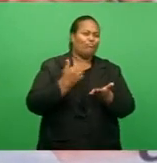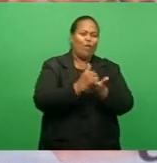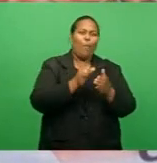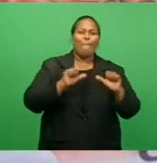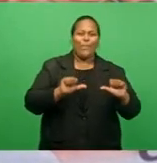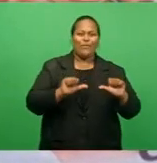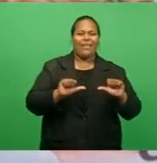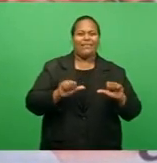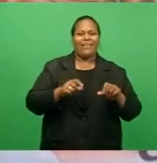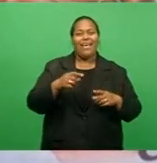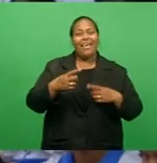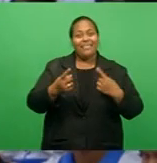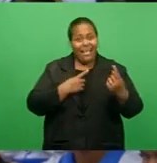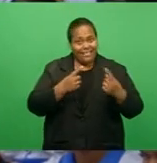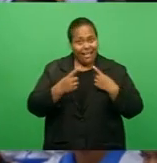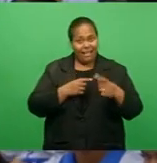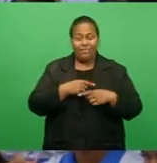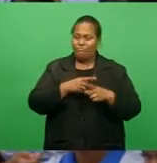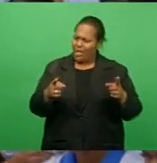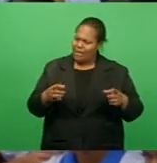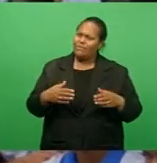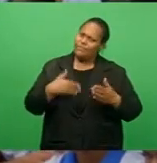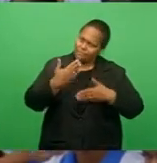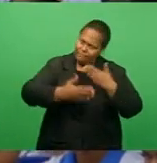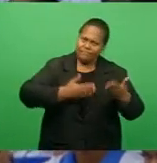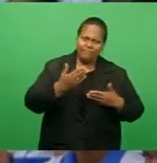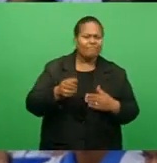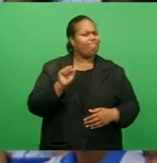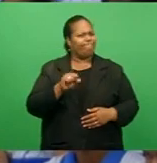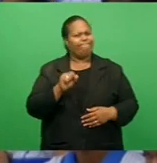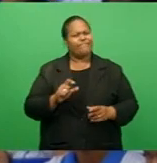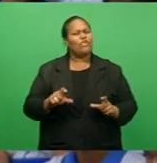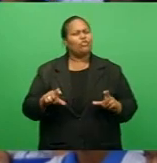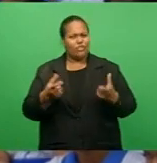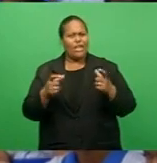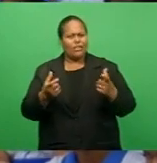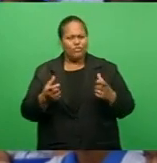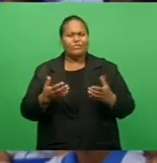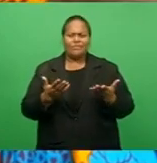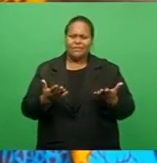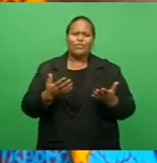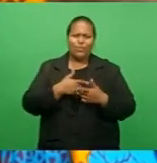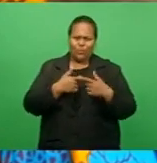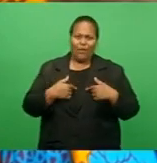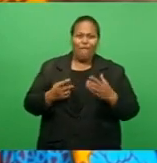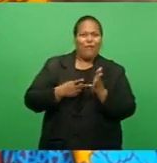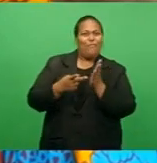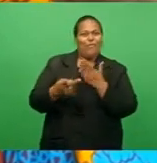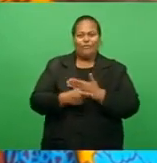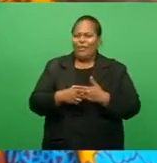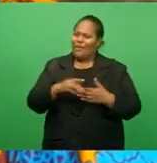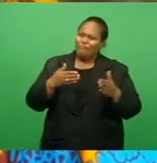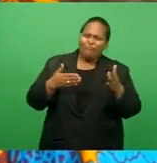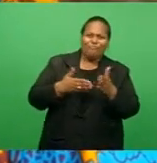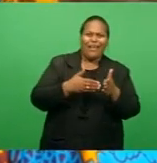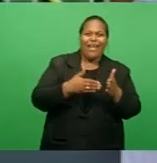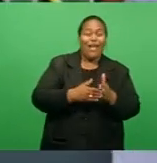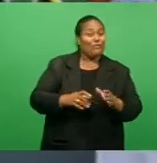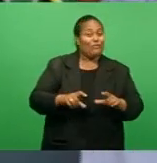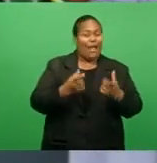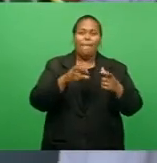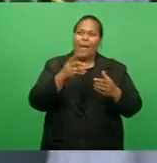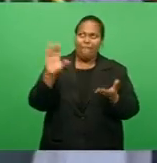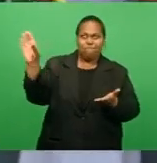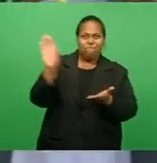Kumar says they've had their fair share of challenges in moving a project of such magnitude forward, with the biggest obstacle being